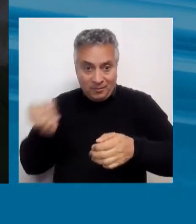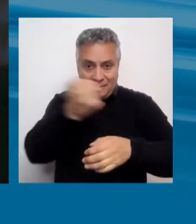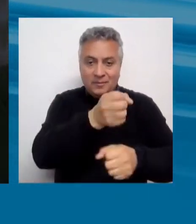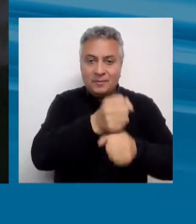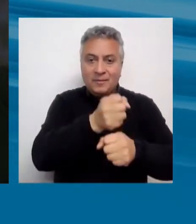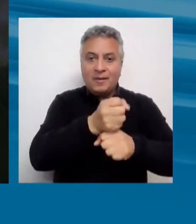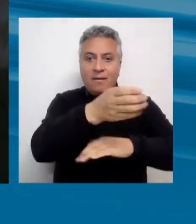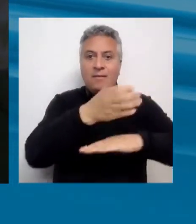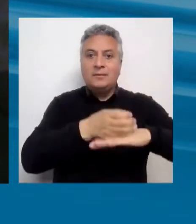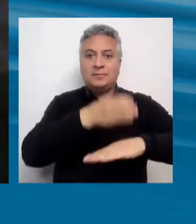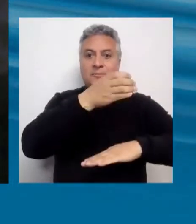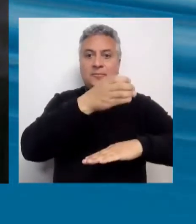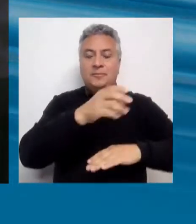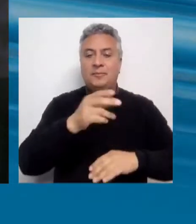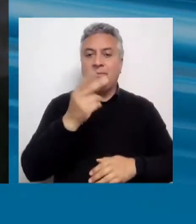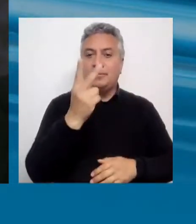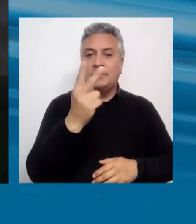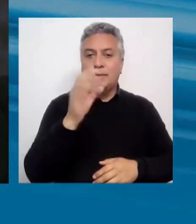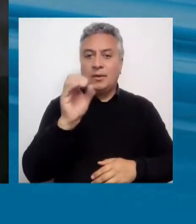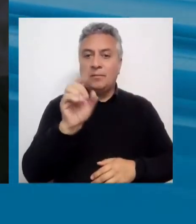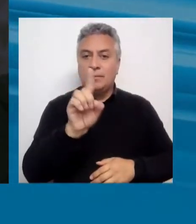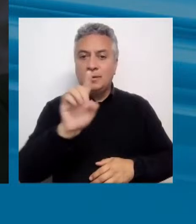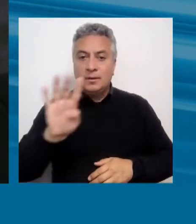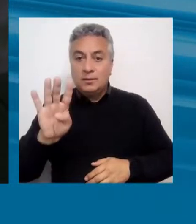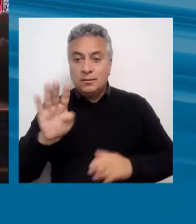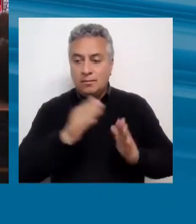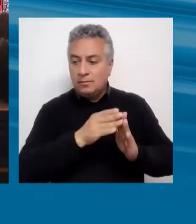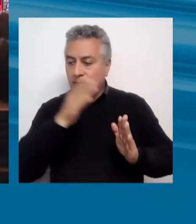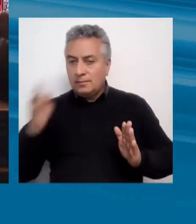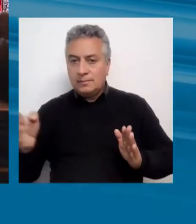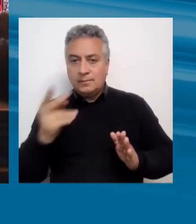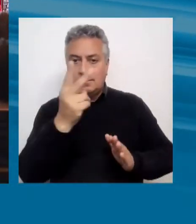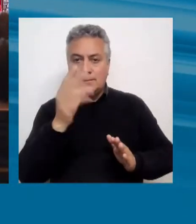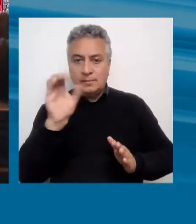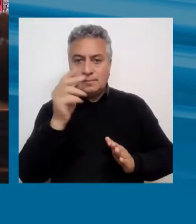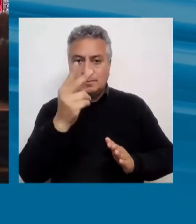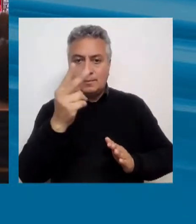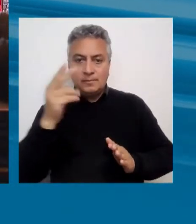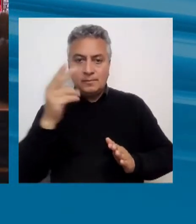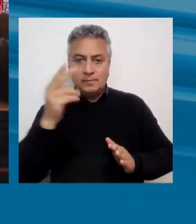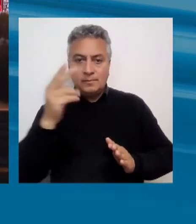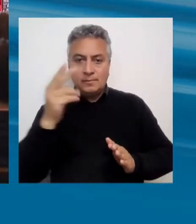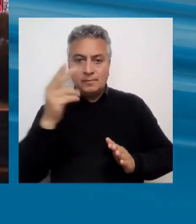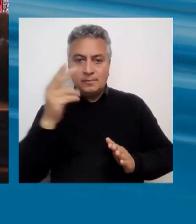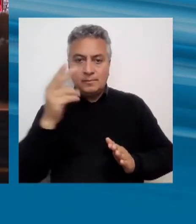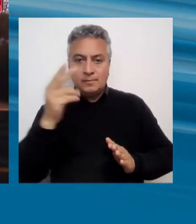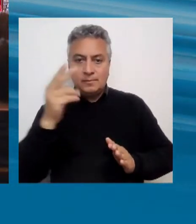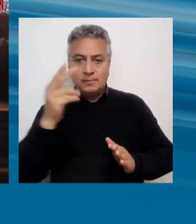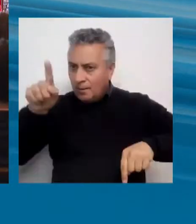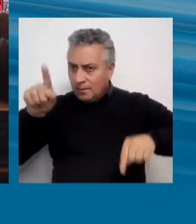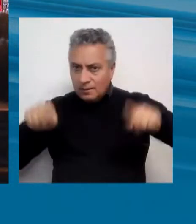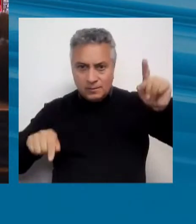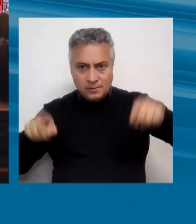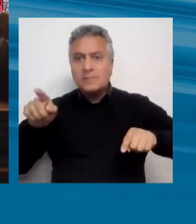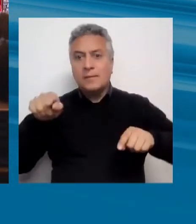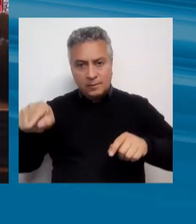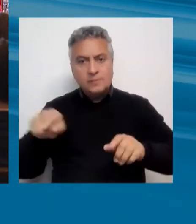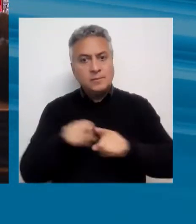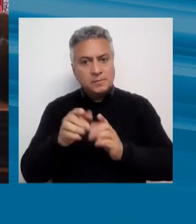of ECLAC between 2014 and 2020. She led a number of investigations on